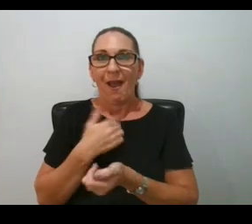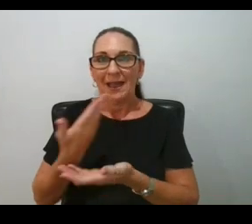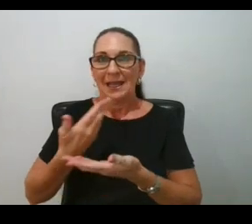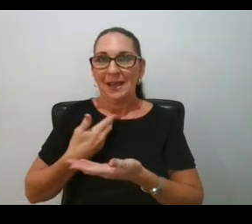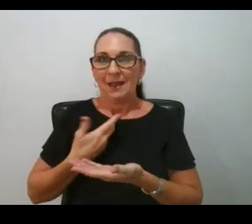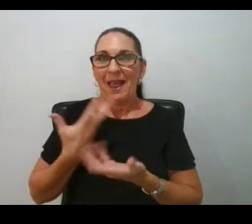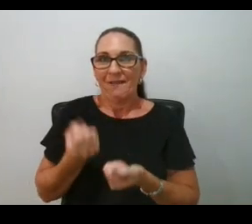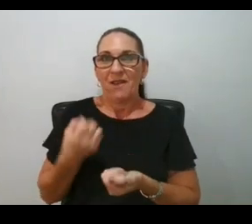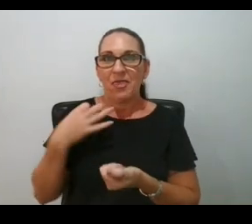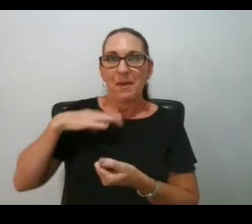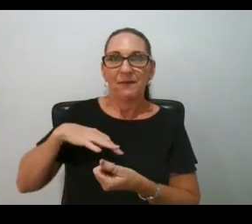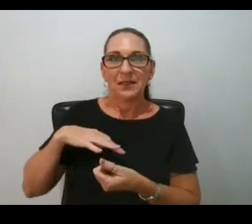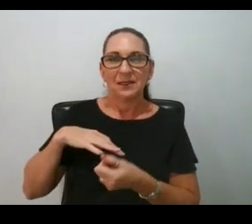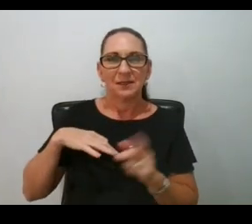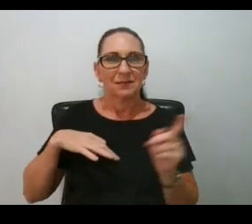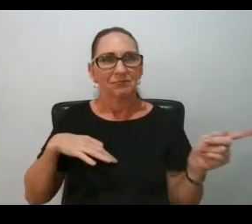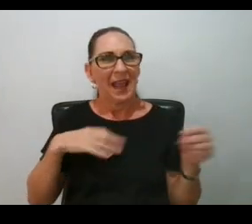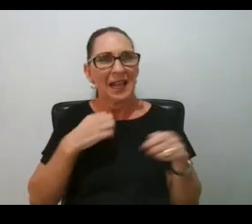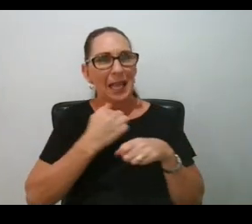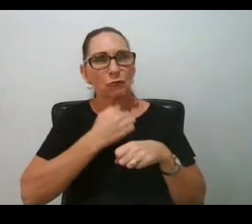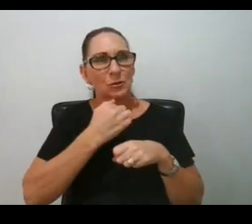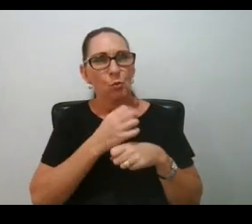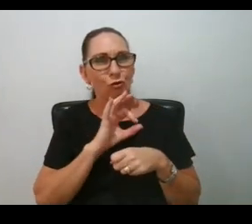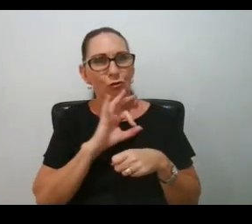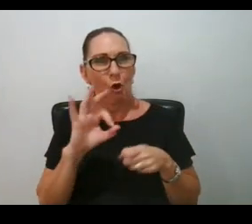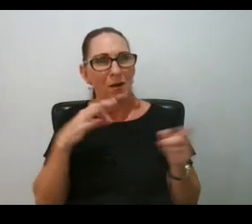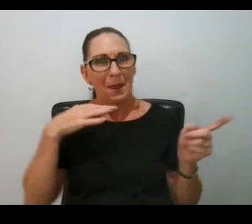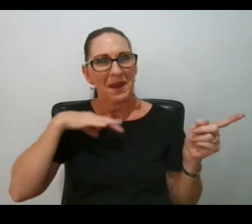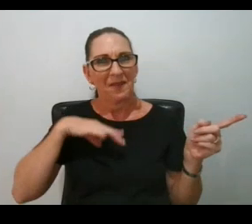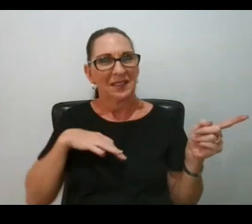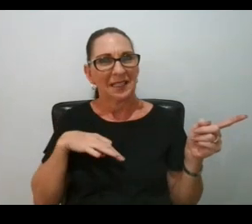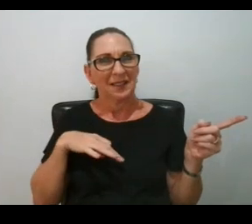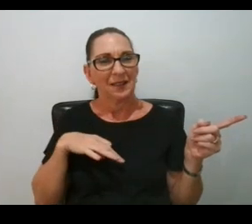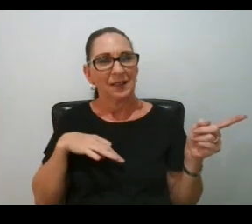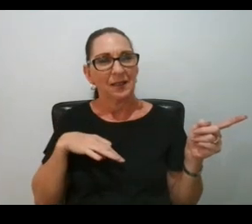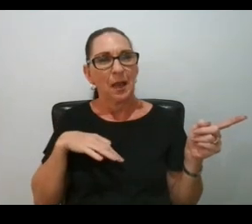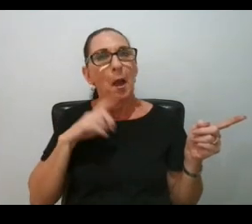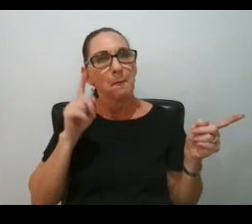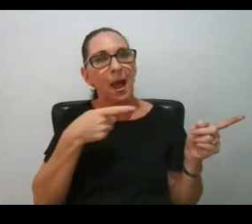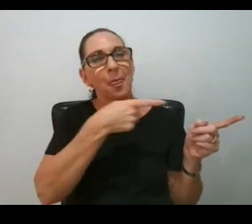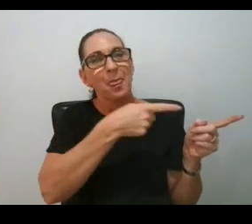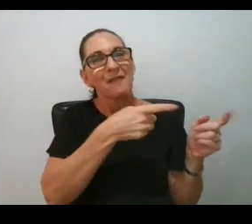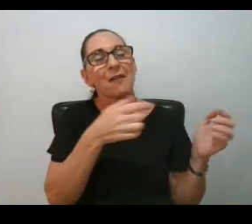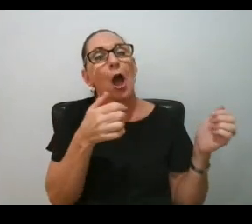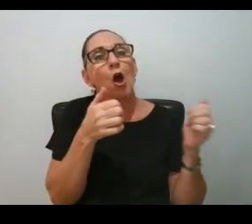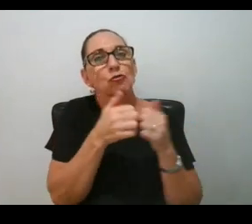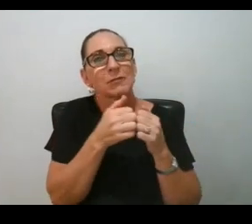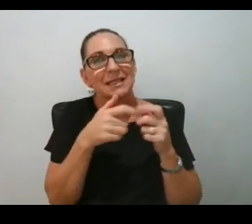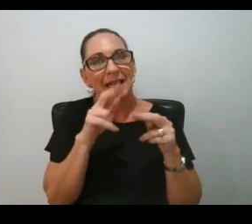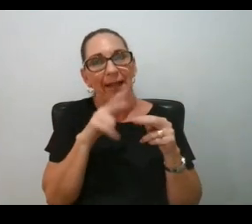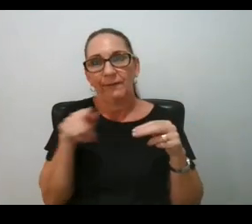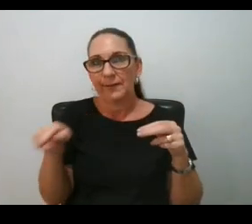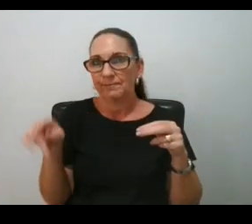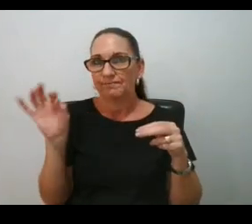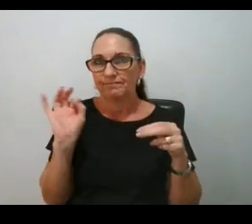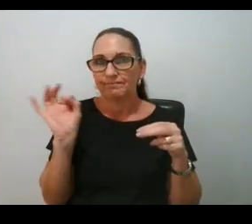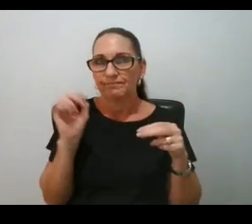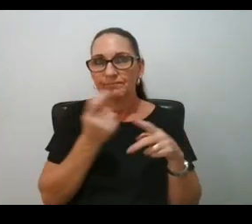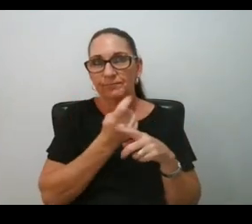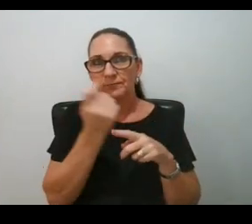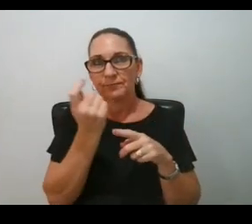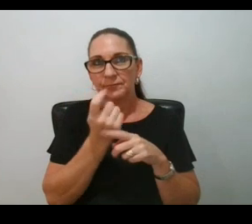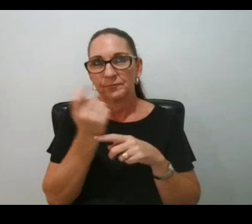it isn't really getting a benefit, but has agreed because they're nice to pay it if not, or in a DV situation agreed to